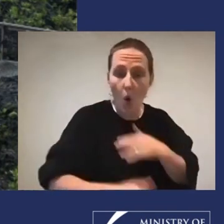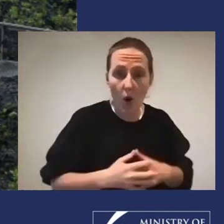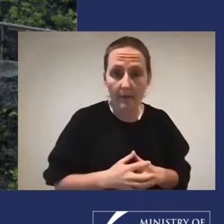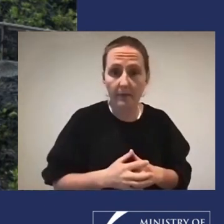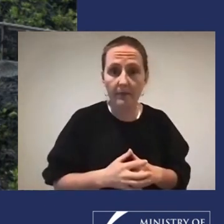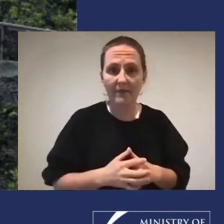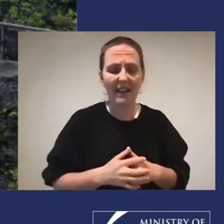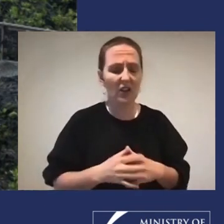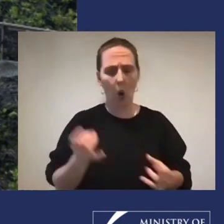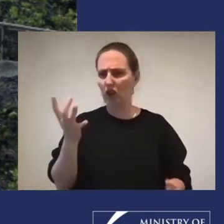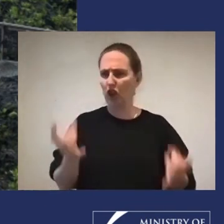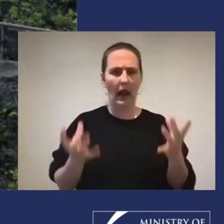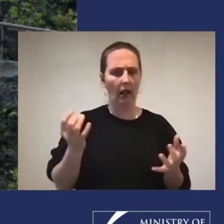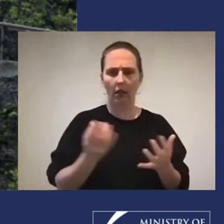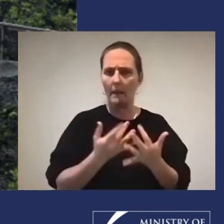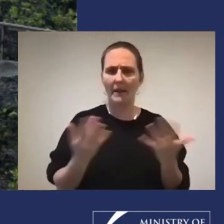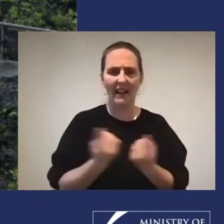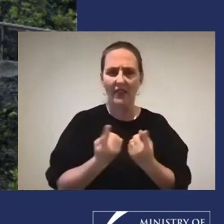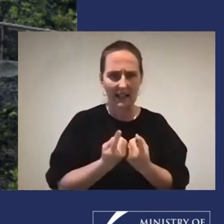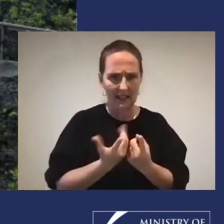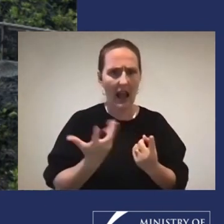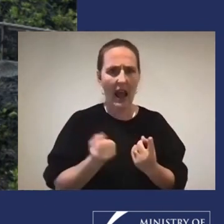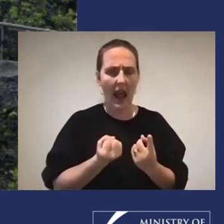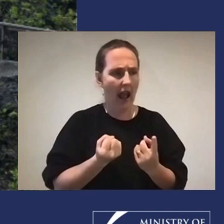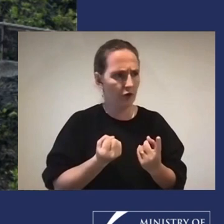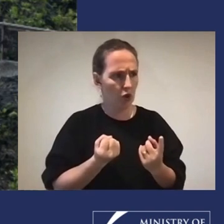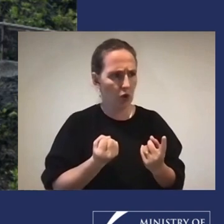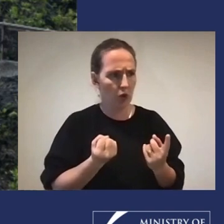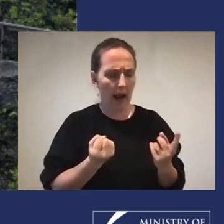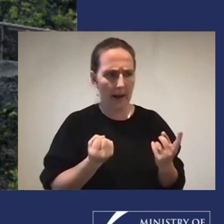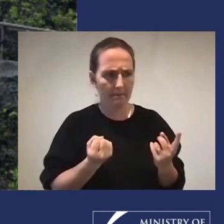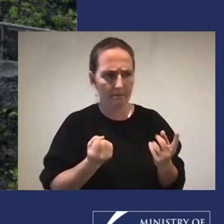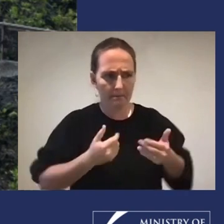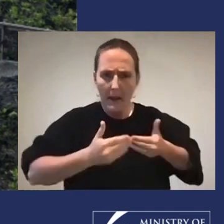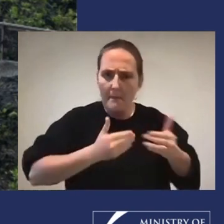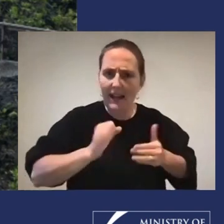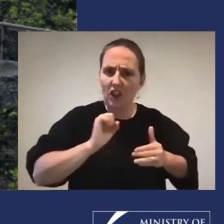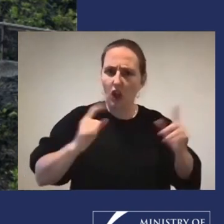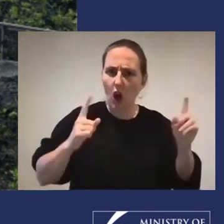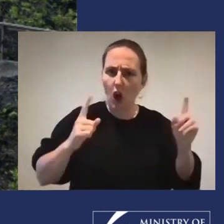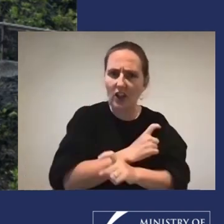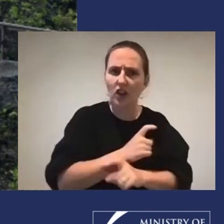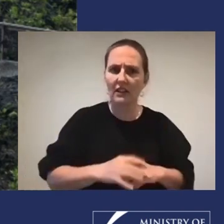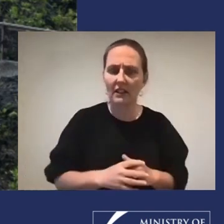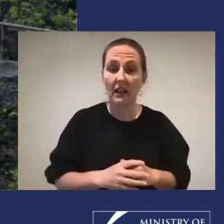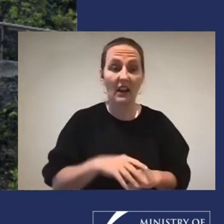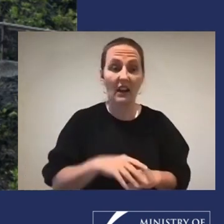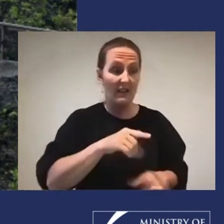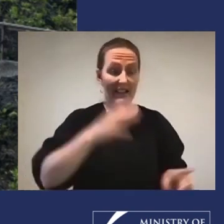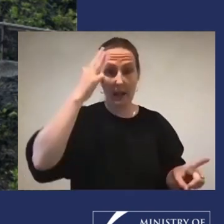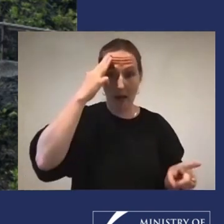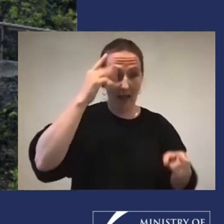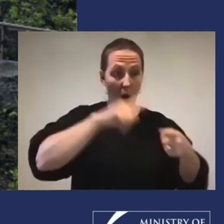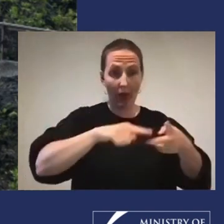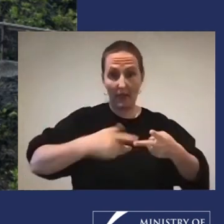many different things, including managing the other comorbidities as well. And this is a mum, and this is a baby. And you know that when